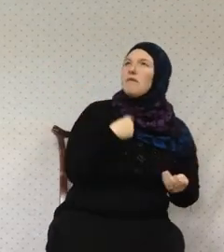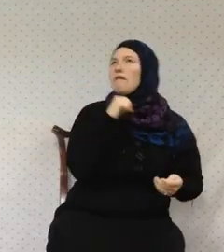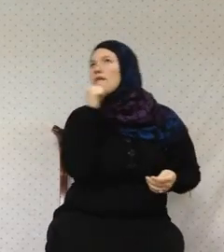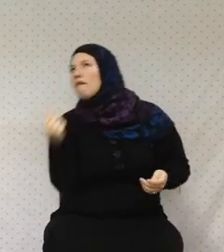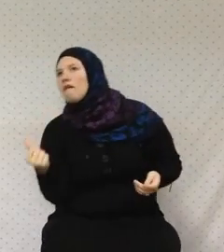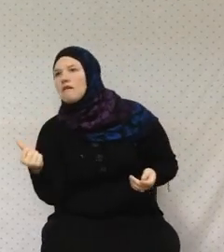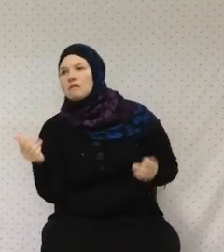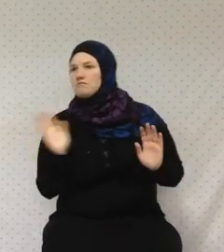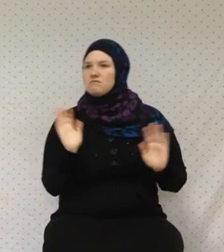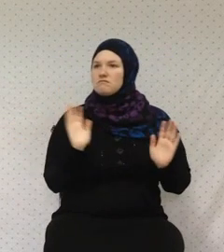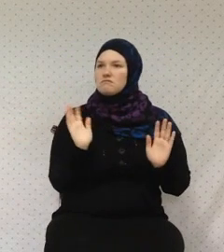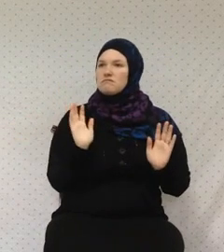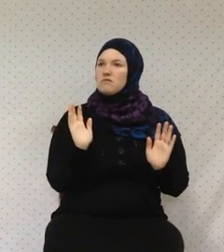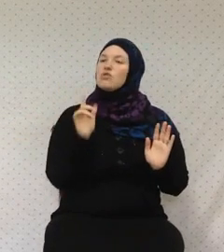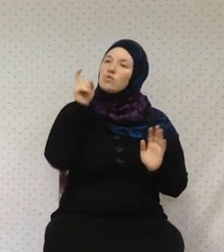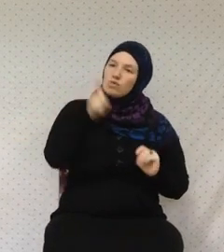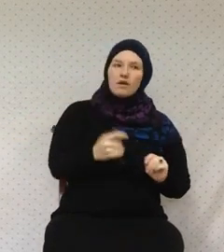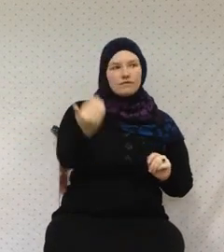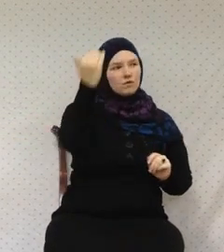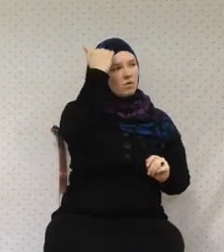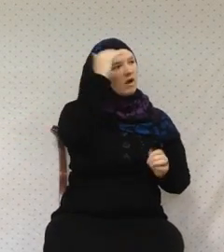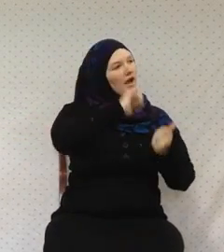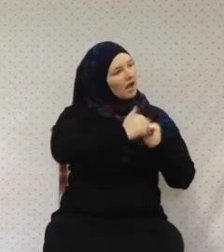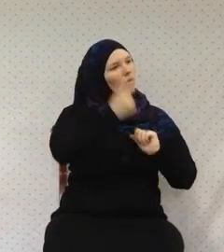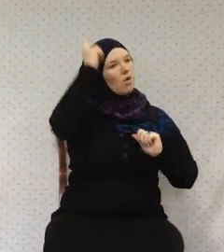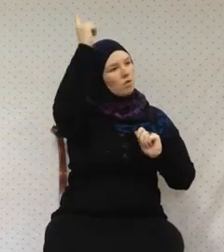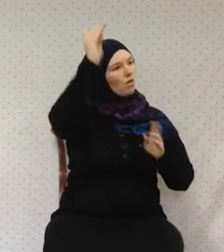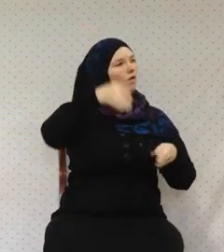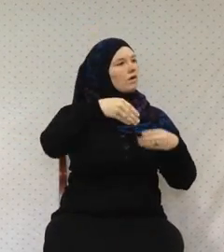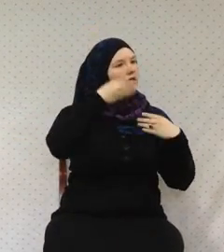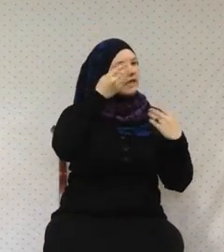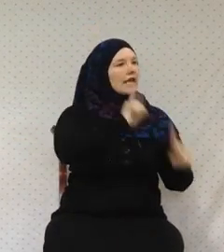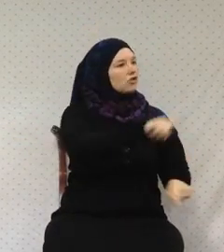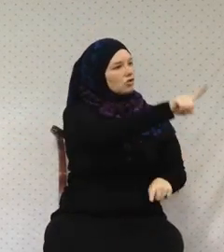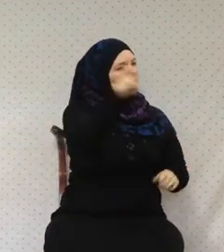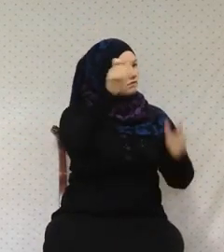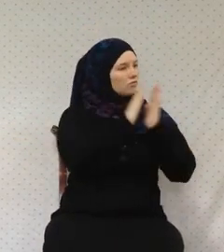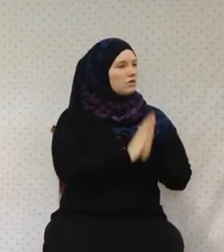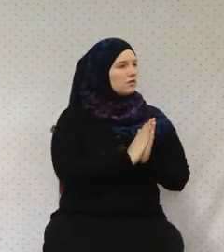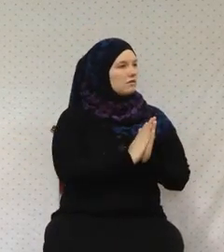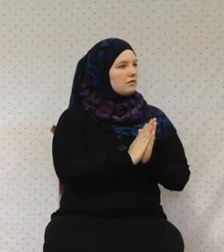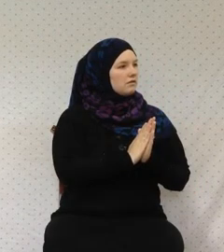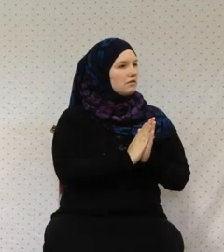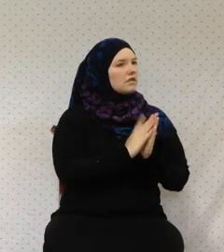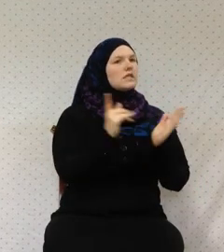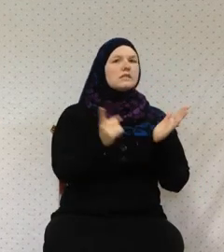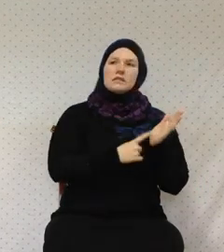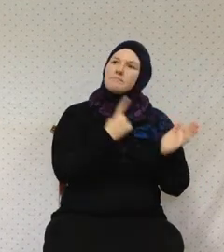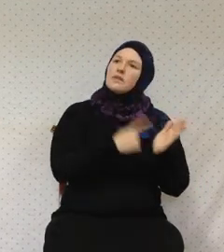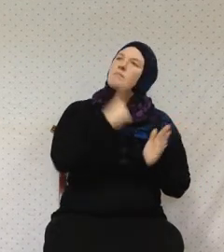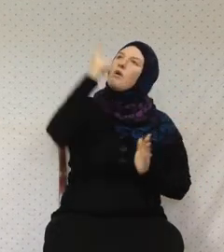not. But you have to know how Allah delivers on your prayer. Sometimes He gives